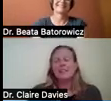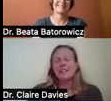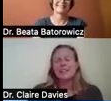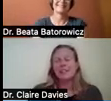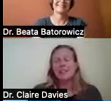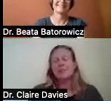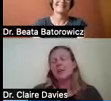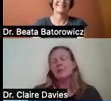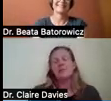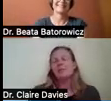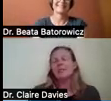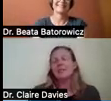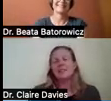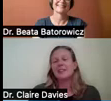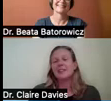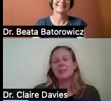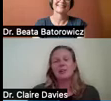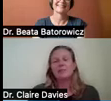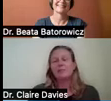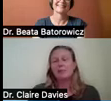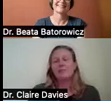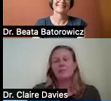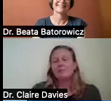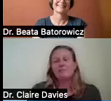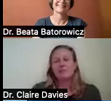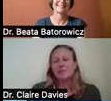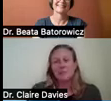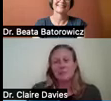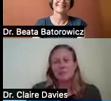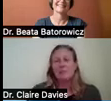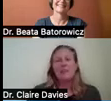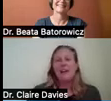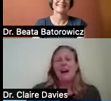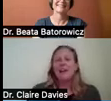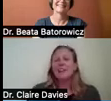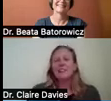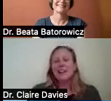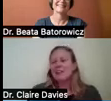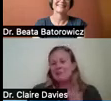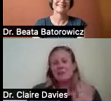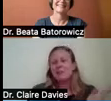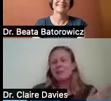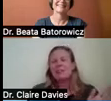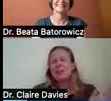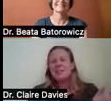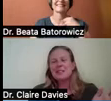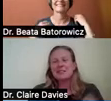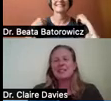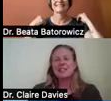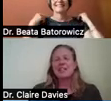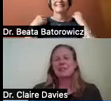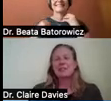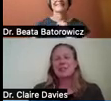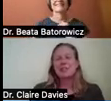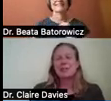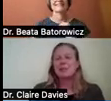least at the initial stages, but I don't know if it needs to get continued on from forever. So I'll give it, sorry if that doesn't